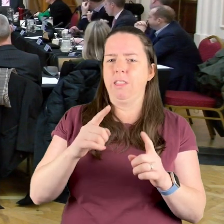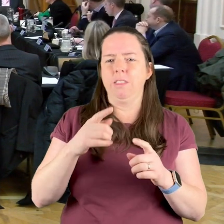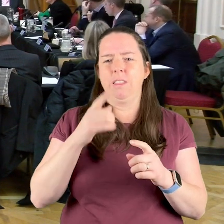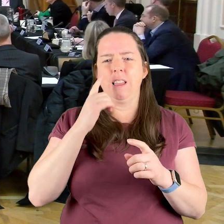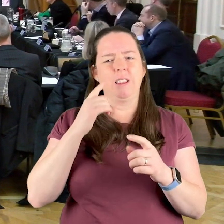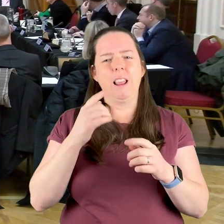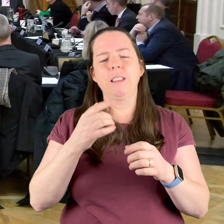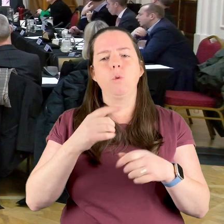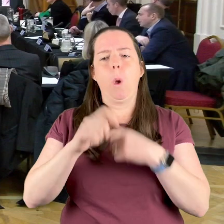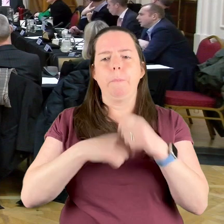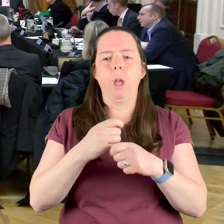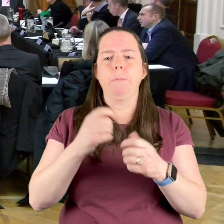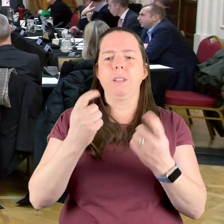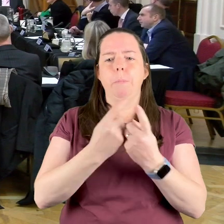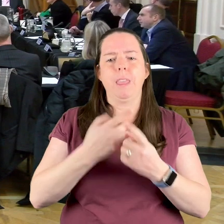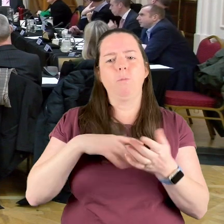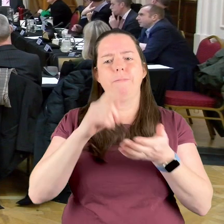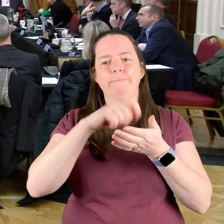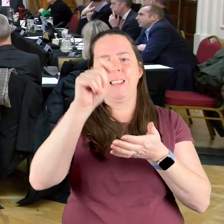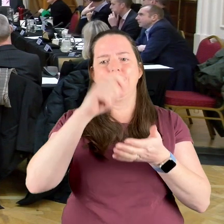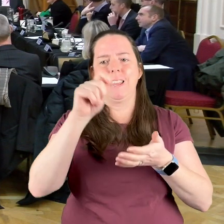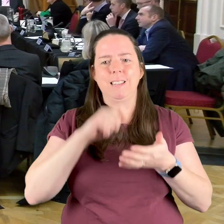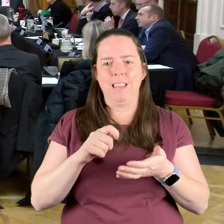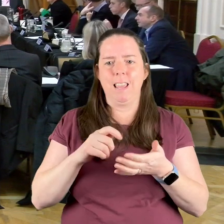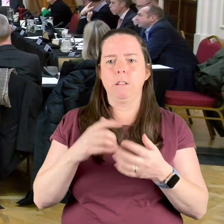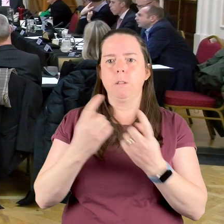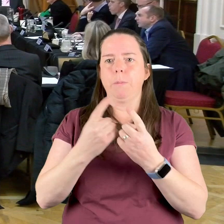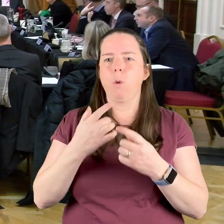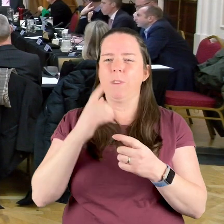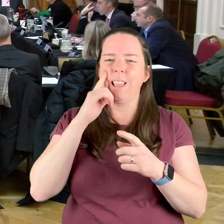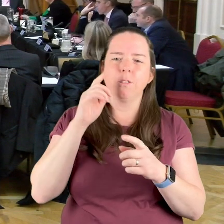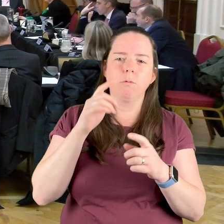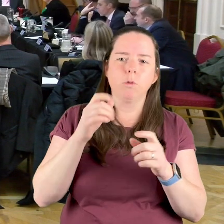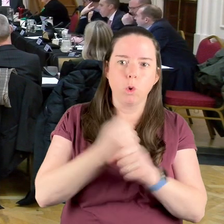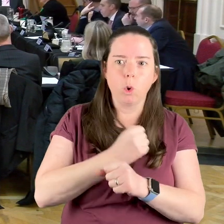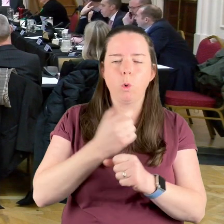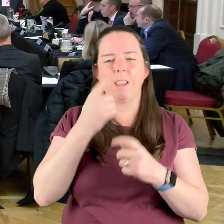we've ticked. It's something that we do, and we can see, and we can smell, and we can feel.